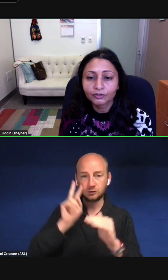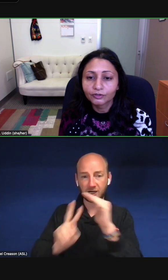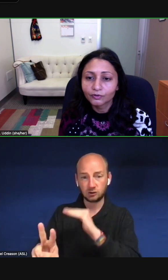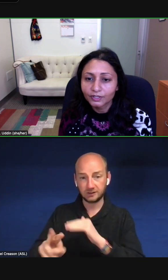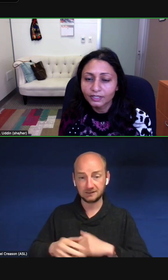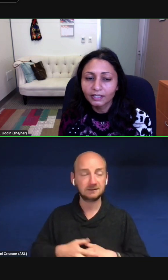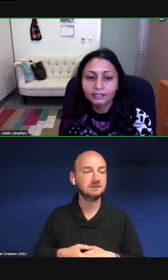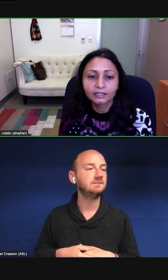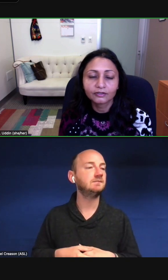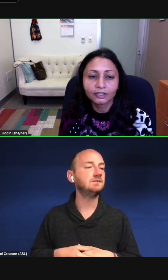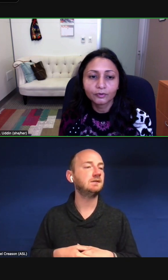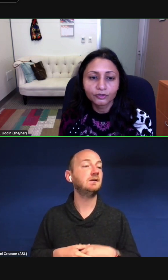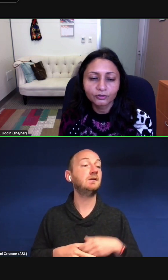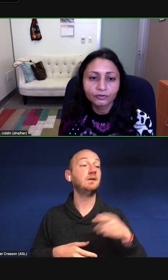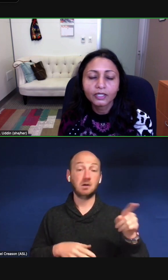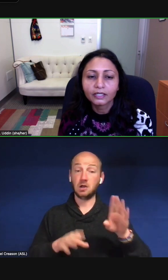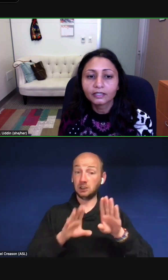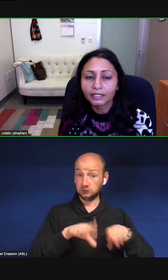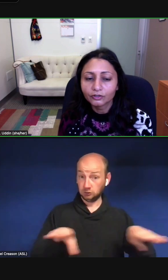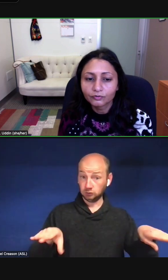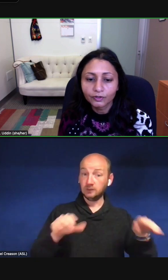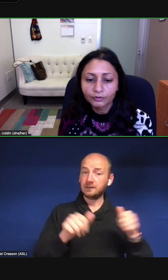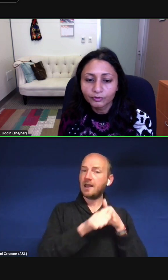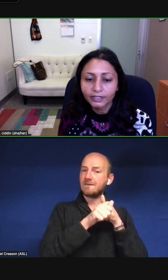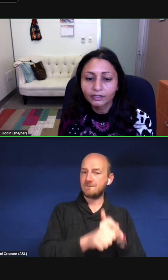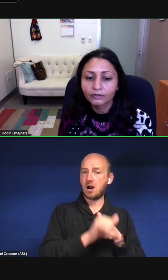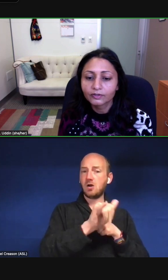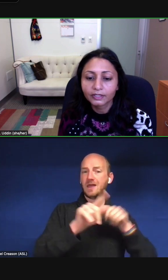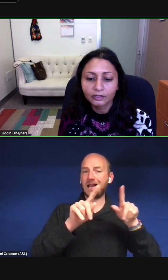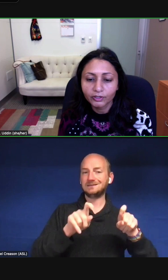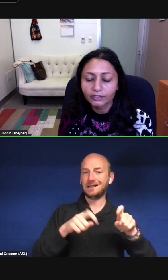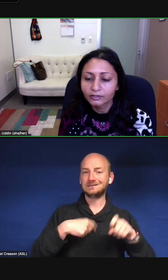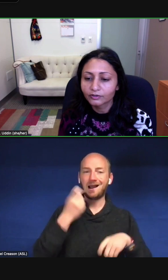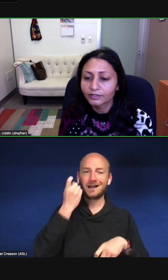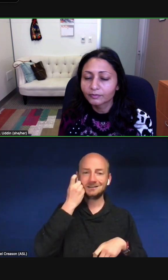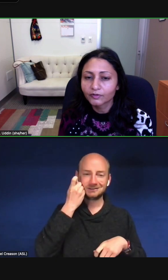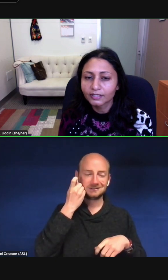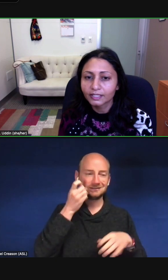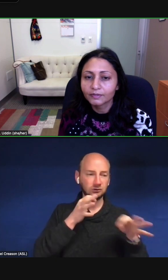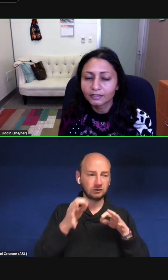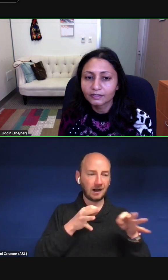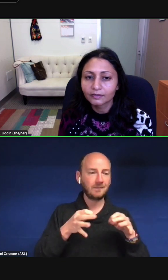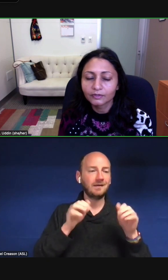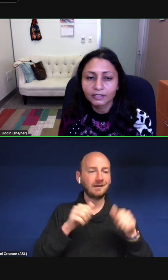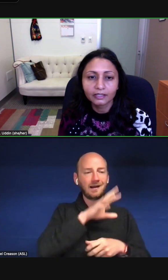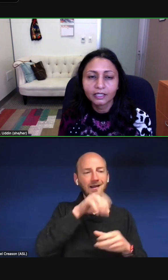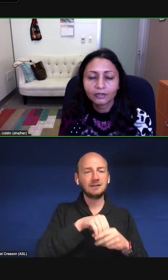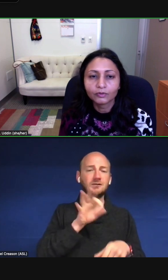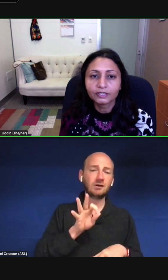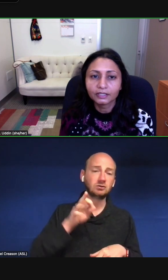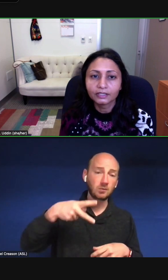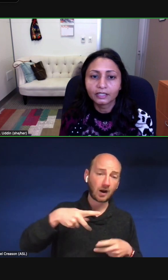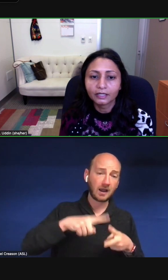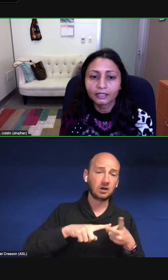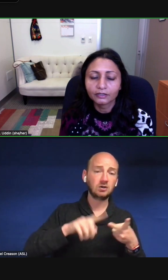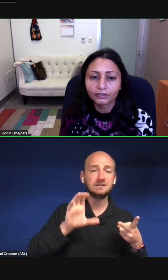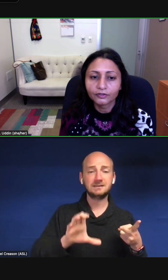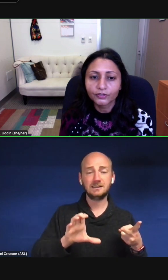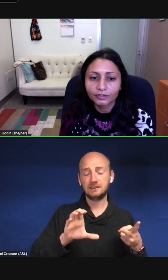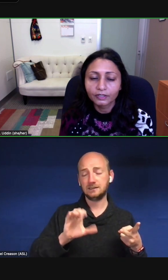are able to do this task, and they're able to engage frontoparietal and singular-insular and some of the same systems that we